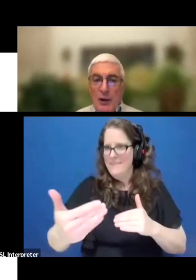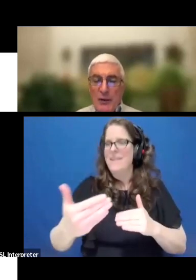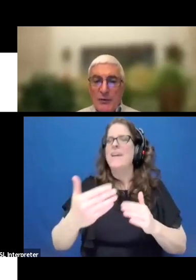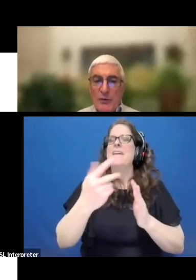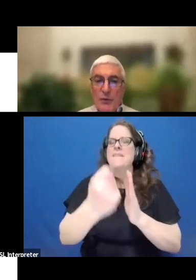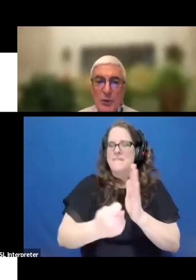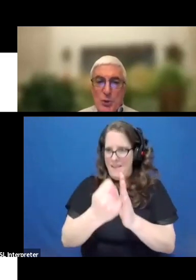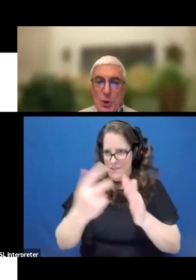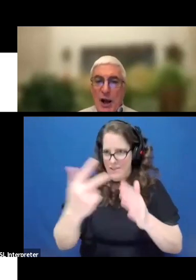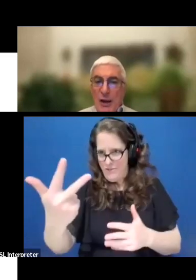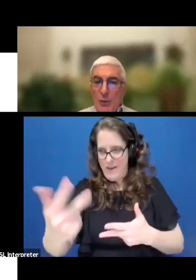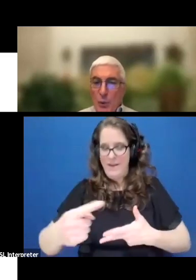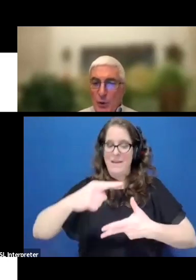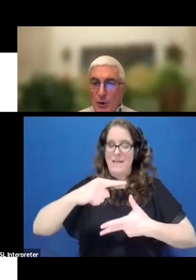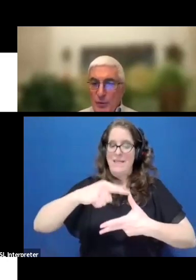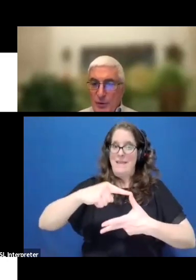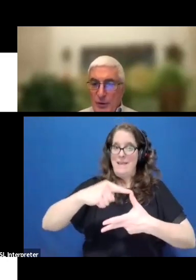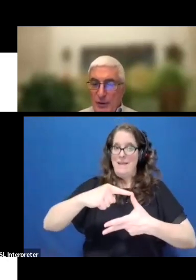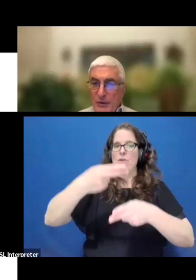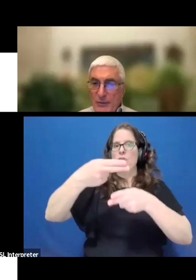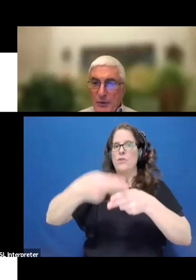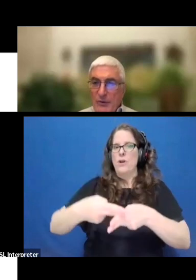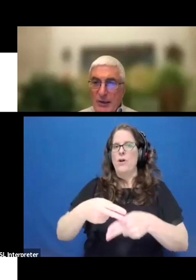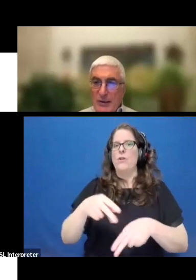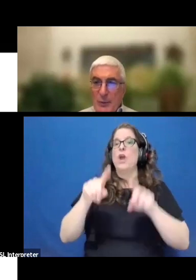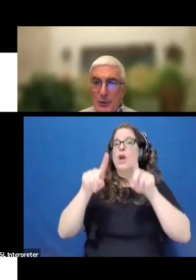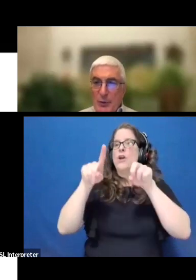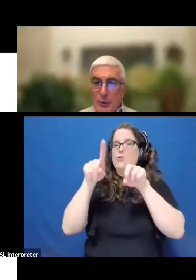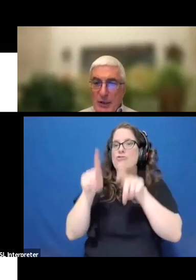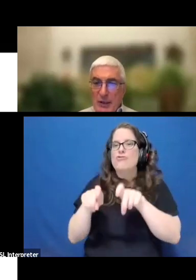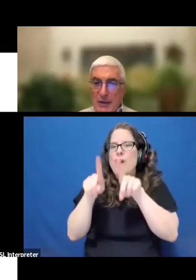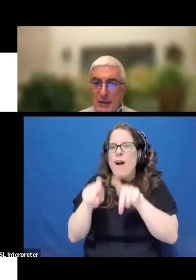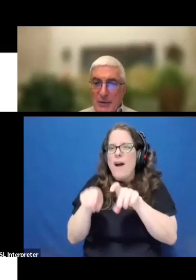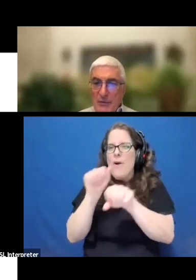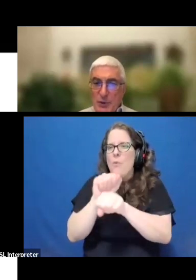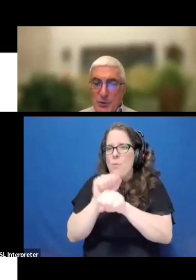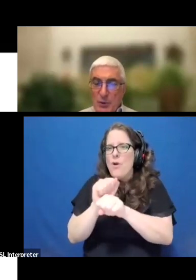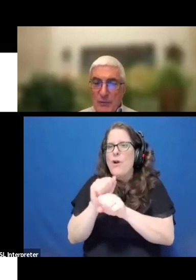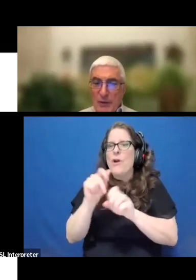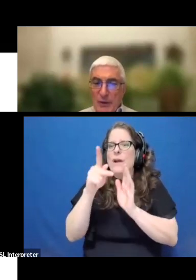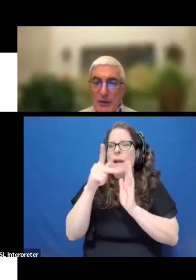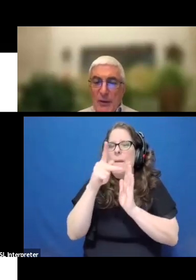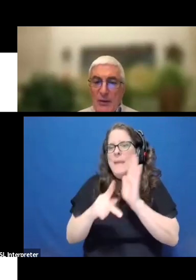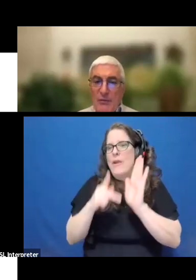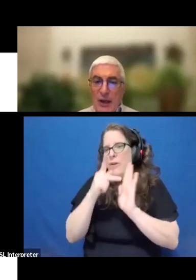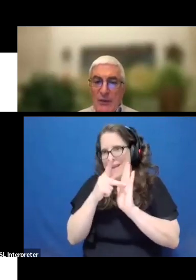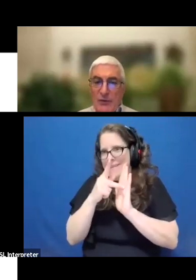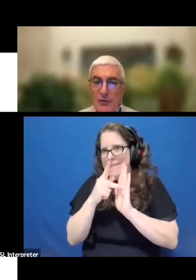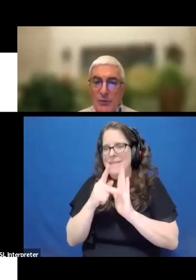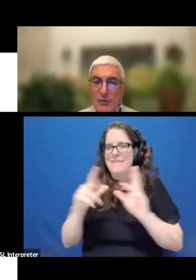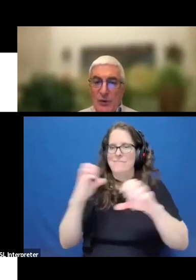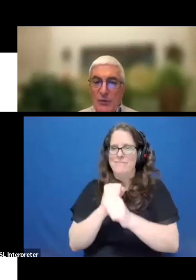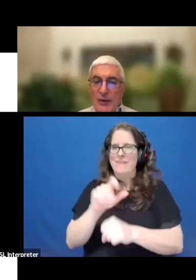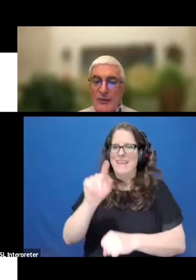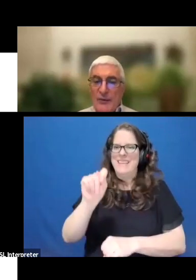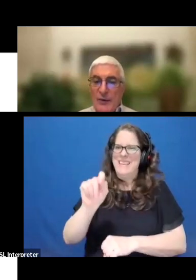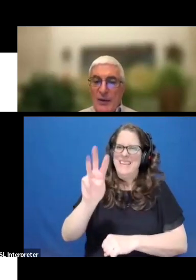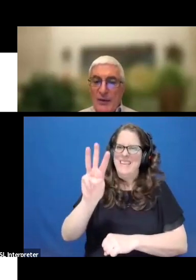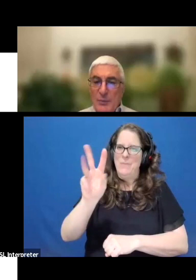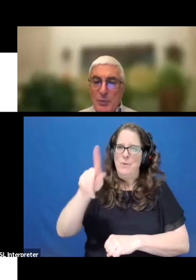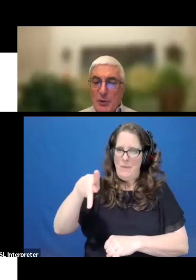Phase one is called the trial work period, or TWP for short. Phase two is called